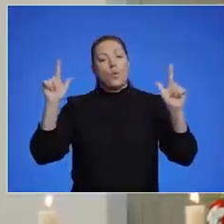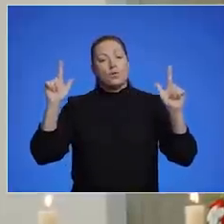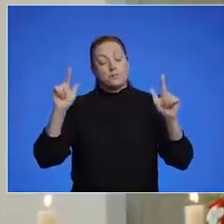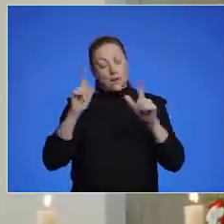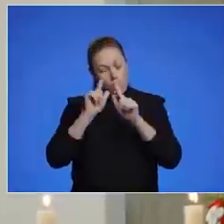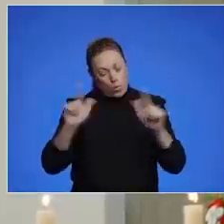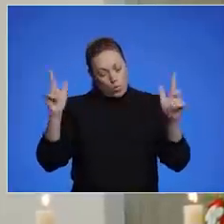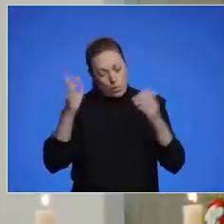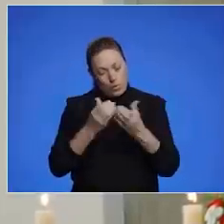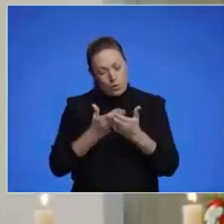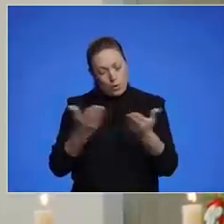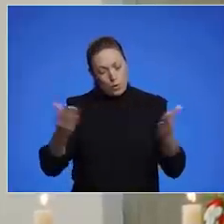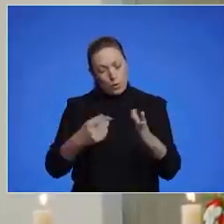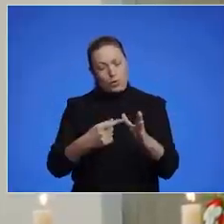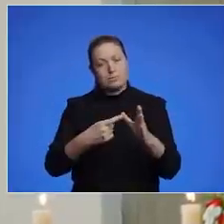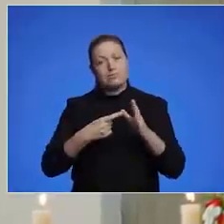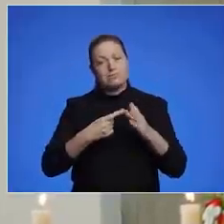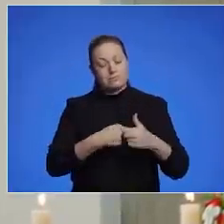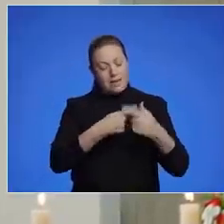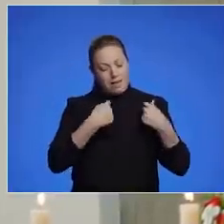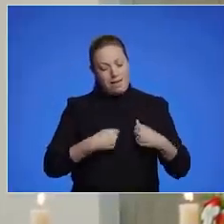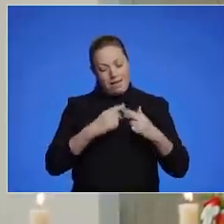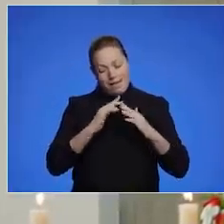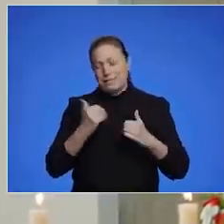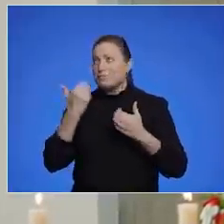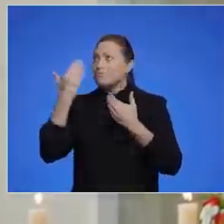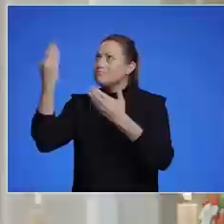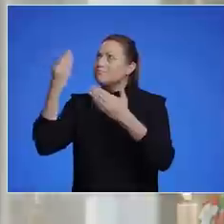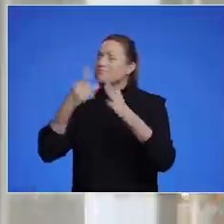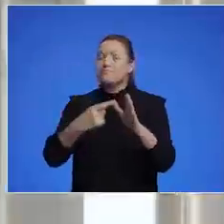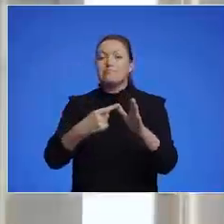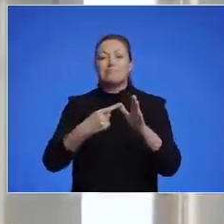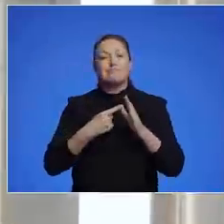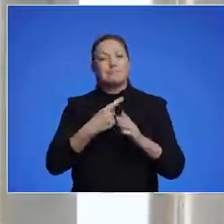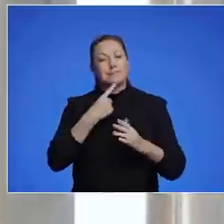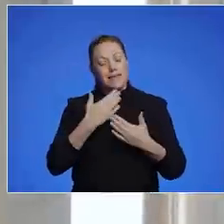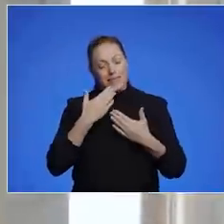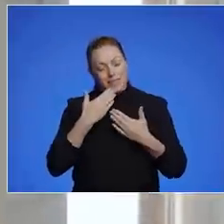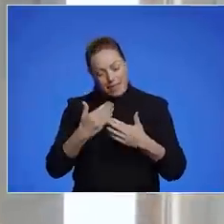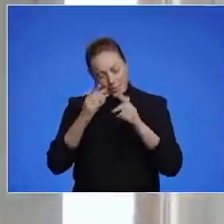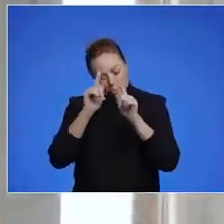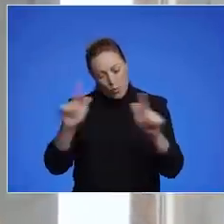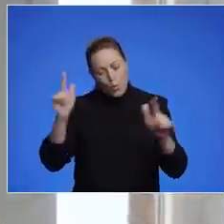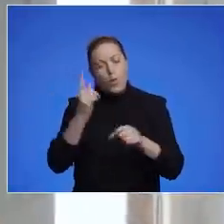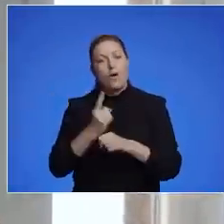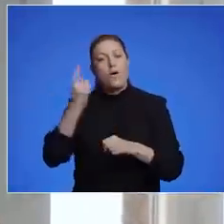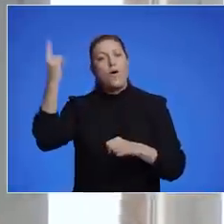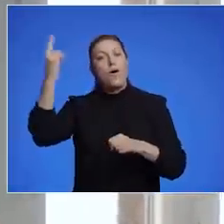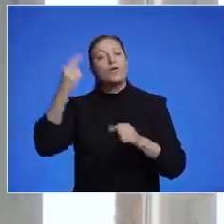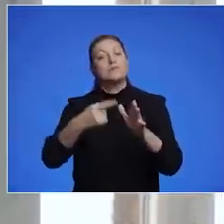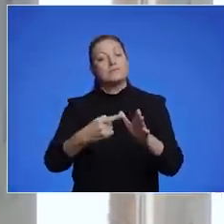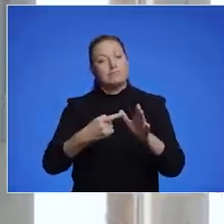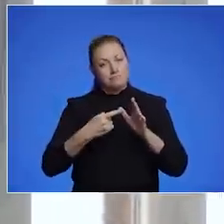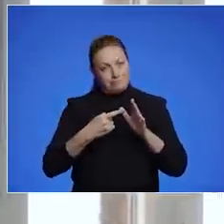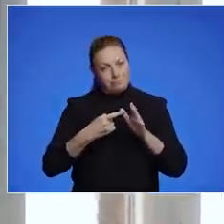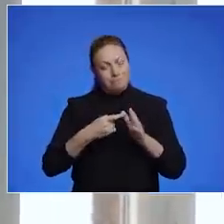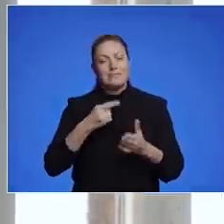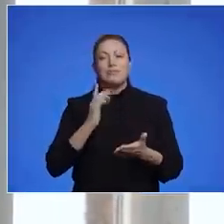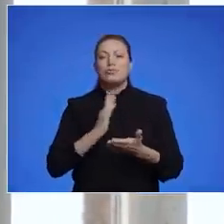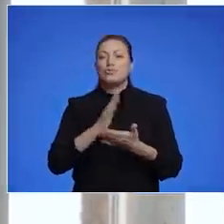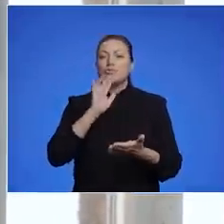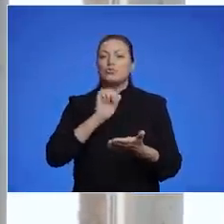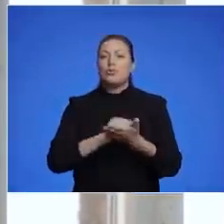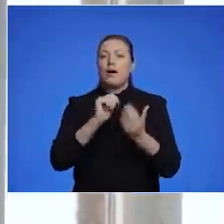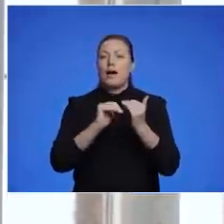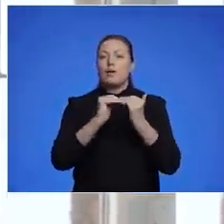you. And with your spirit. Lift up your hearts. We lift them up to the Lord. Let us give thanks to the Lord our God. It is right and just.